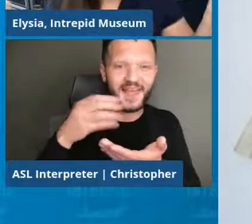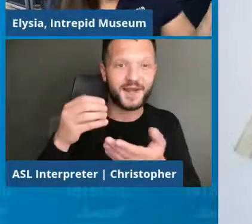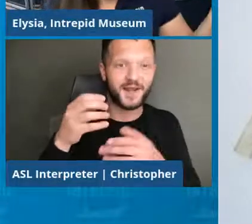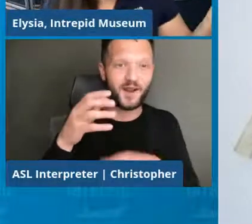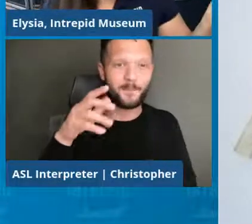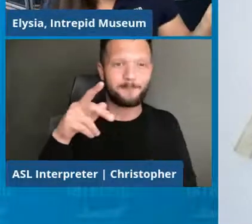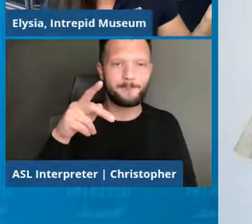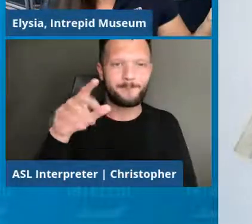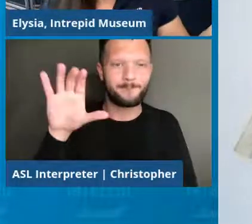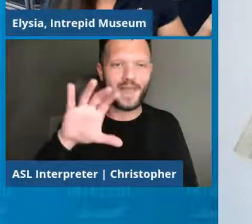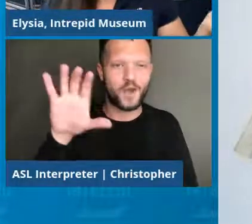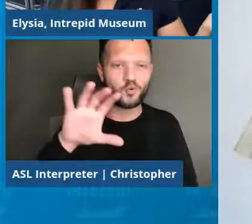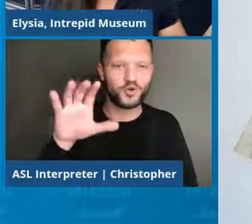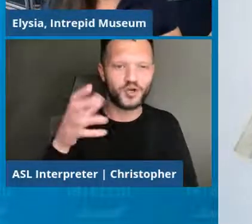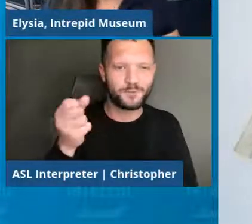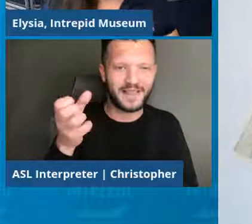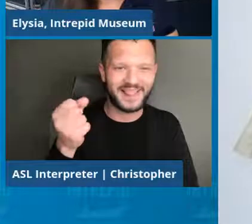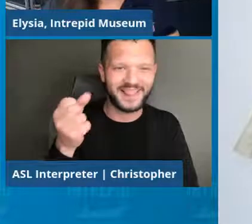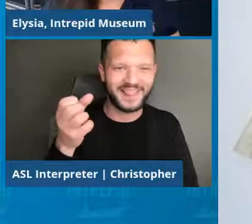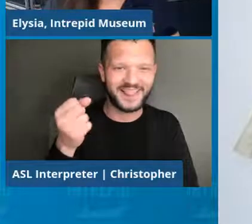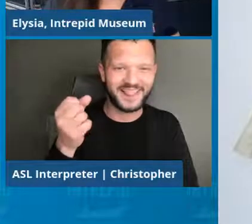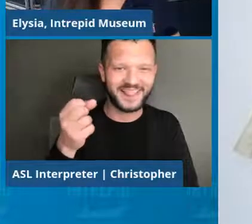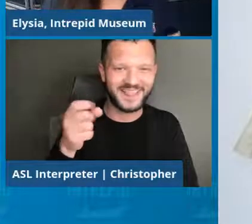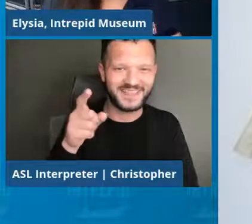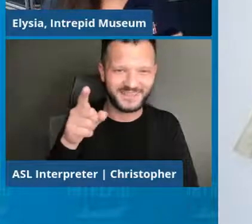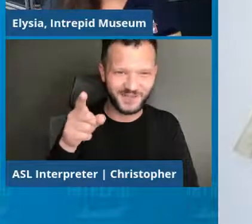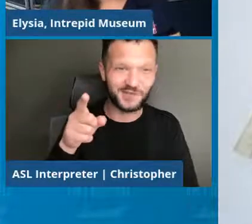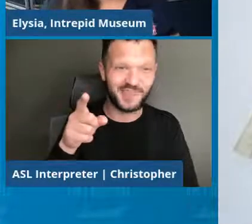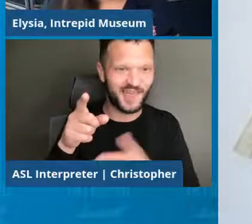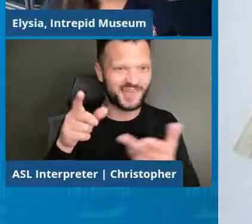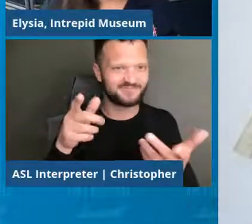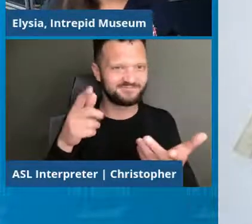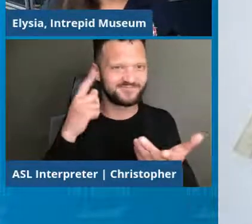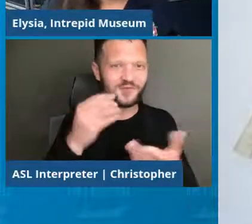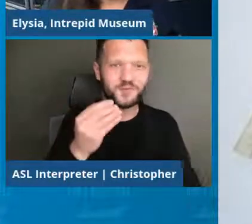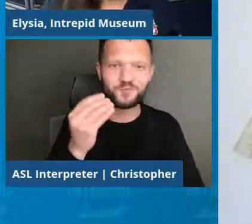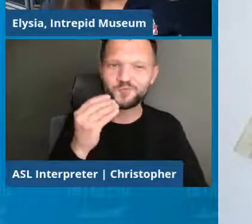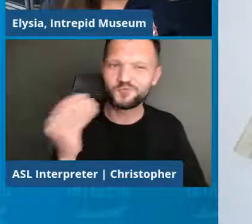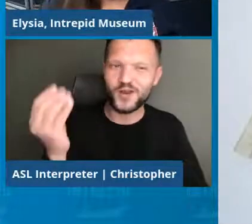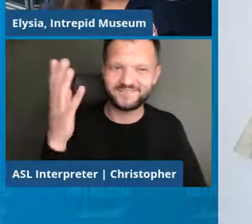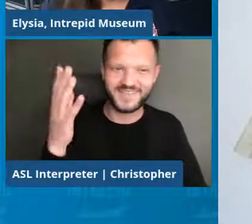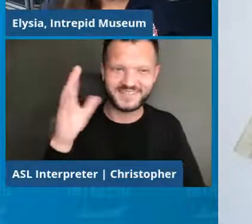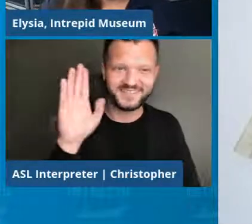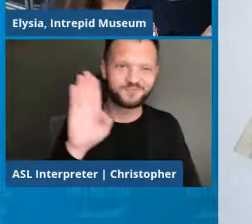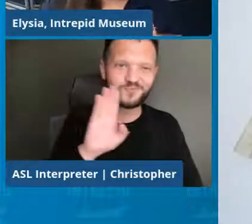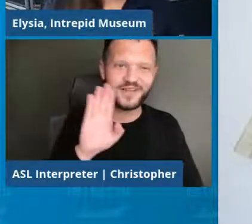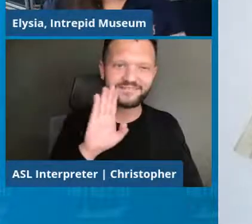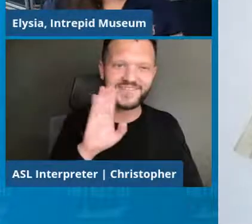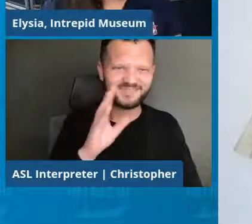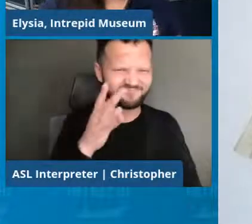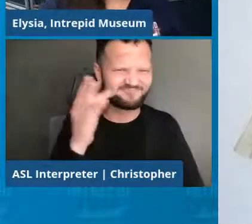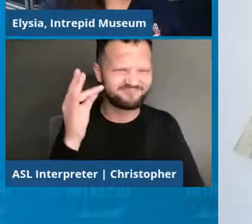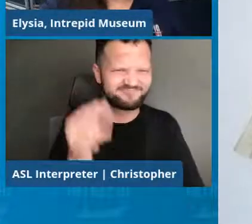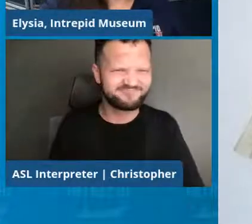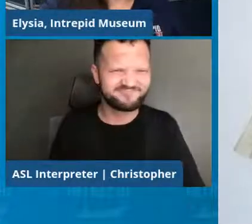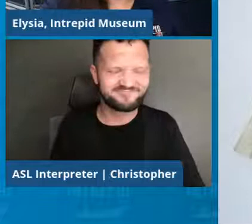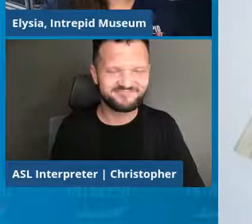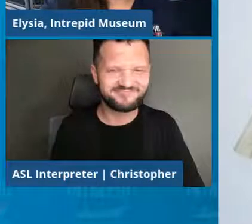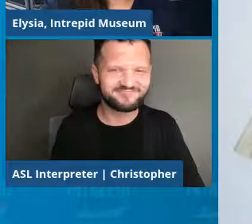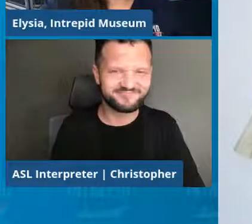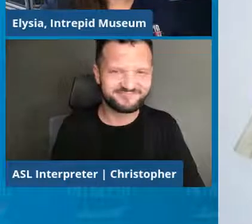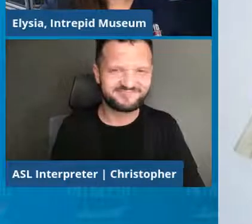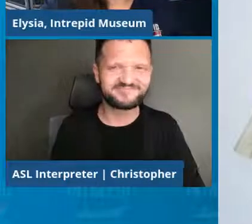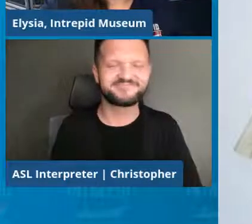basically Apple Jacks and milk for breakfast there. Pretty yummy breakfast. And then, of course, we can see our